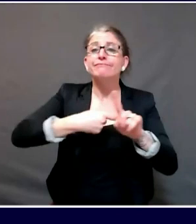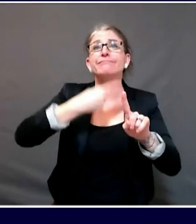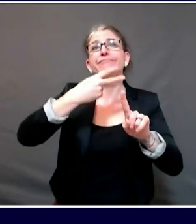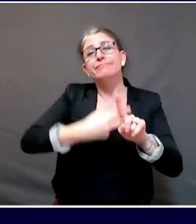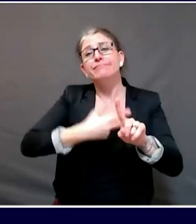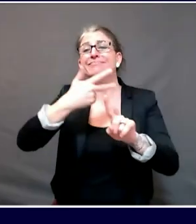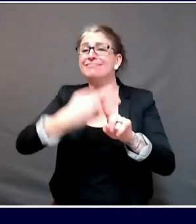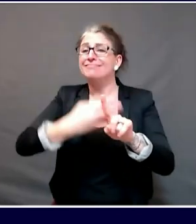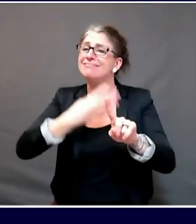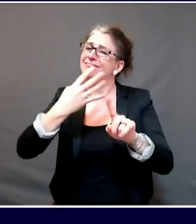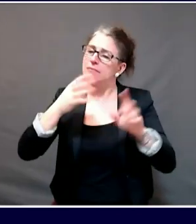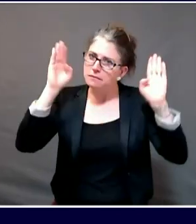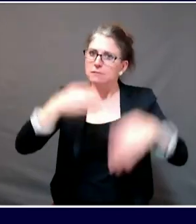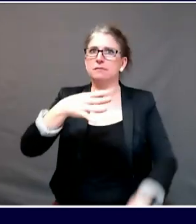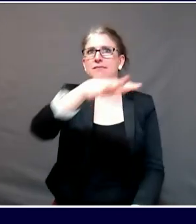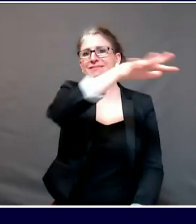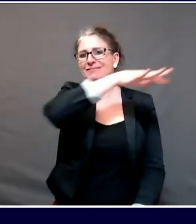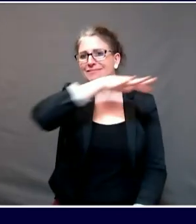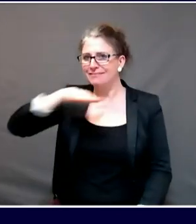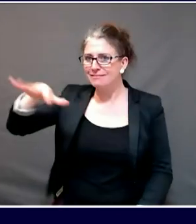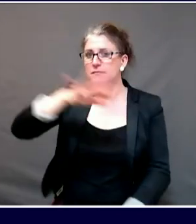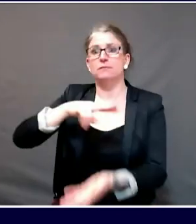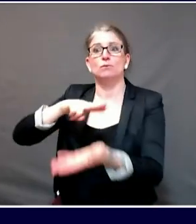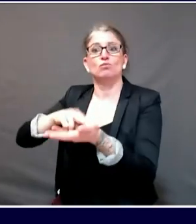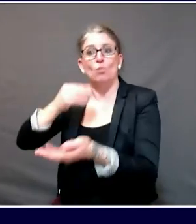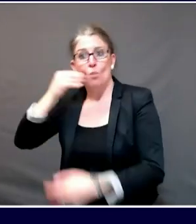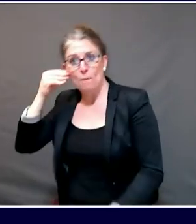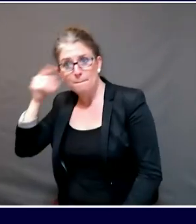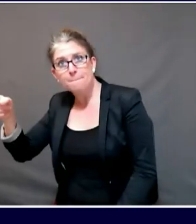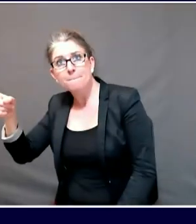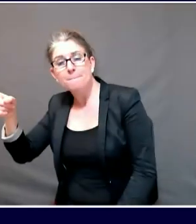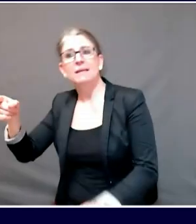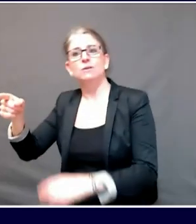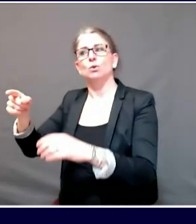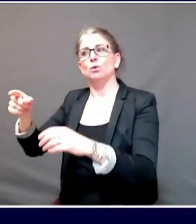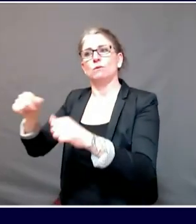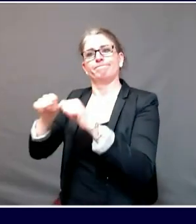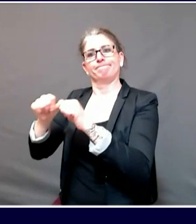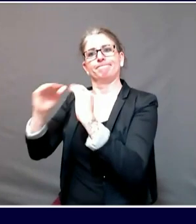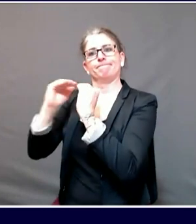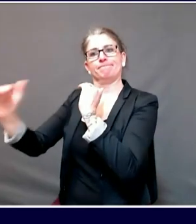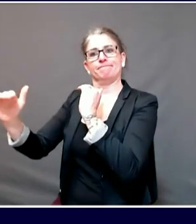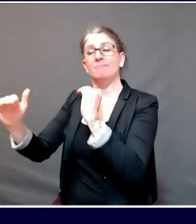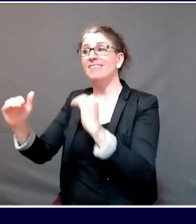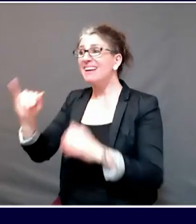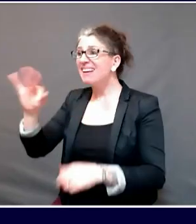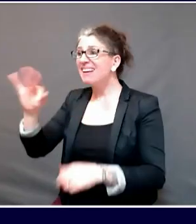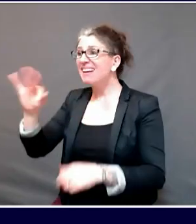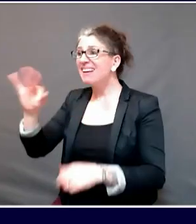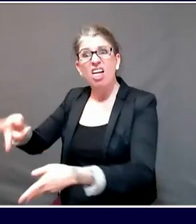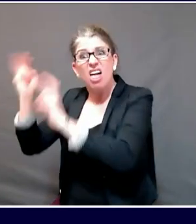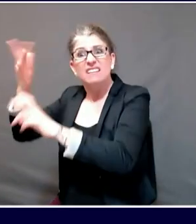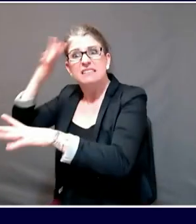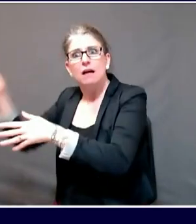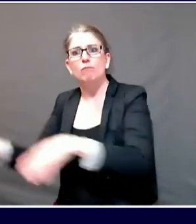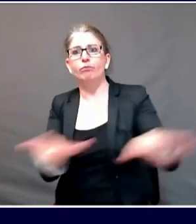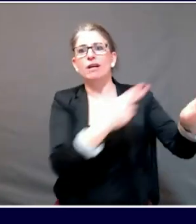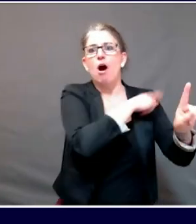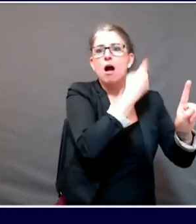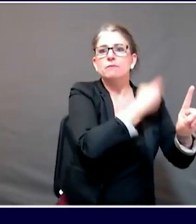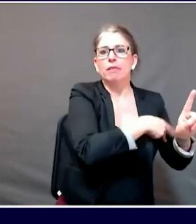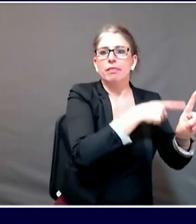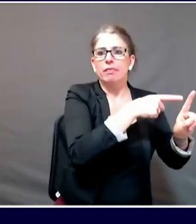number of outbreaks, but recognizing they will still happen. We at the Maine CDC will have to keep our